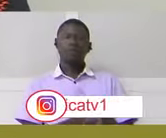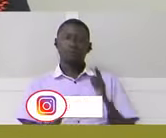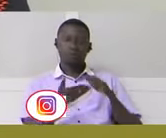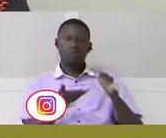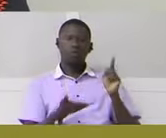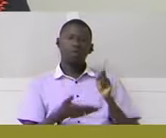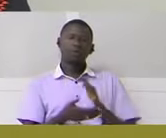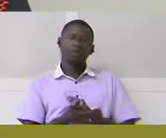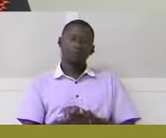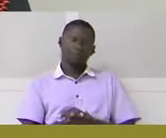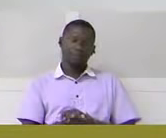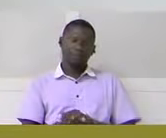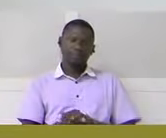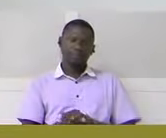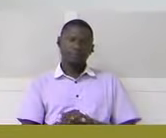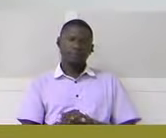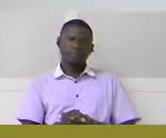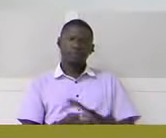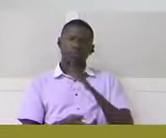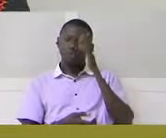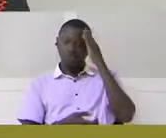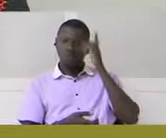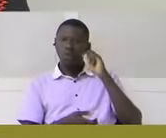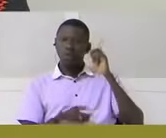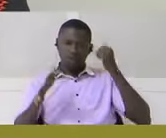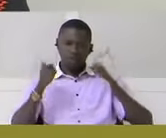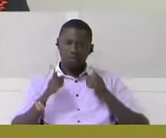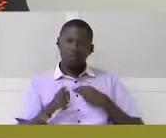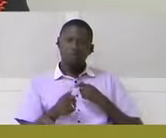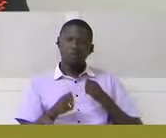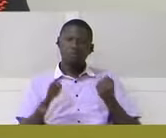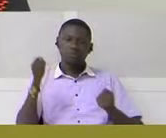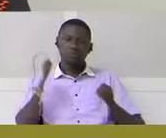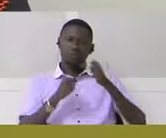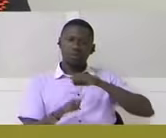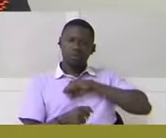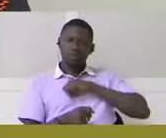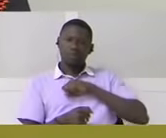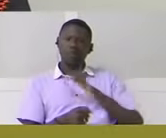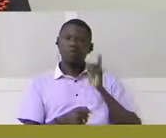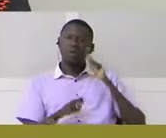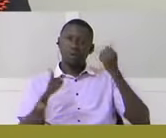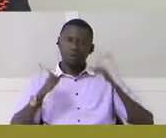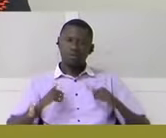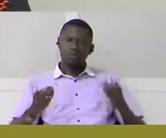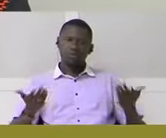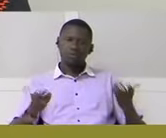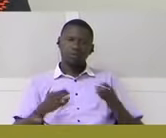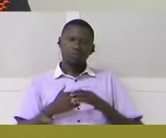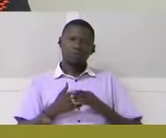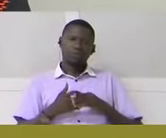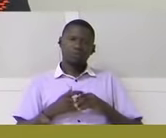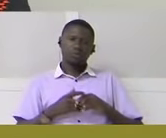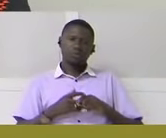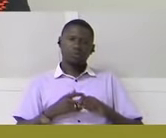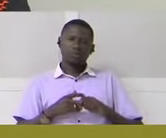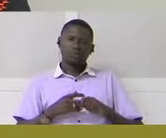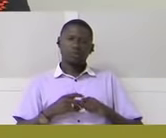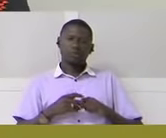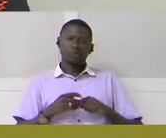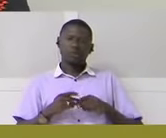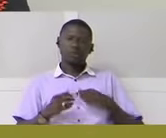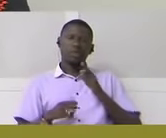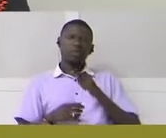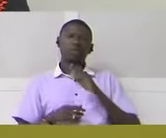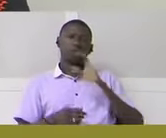correct. Wala mtuila mtuonyati. Do you know what happened to the vehicle itself? Na yalo menketa moto ni mfamu la bang. That Chernojalo